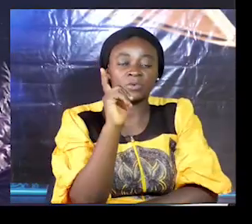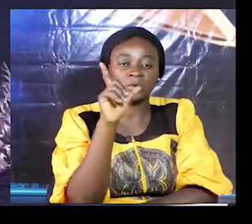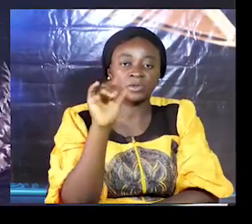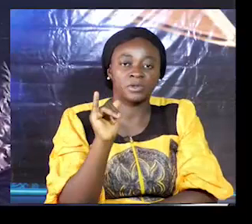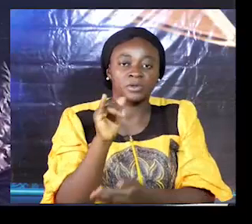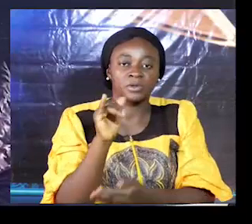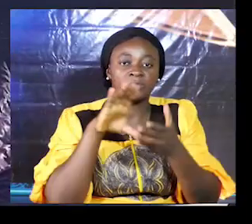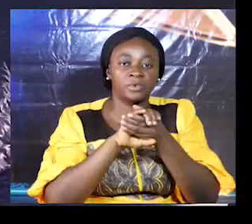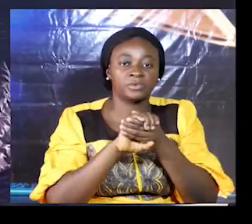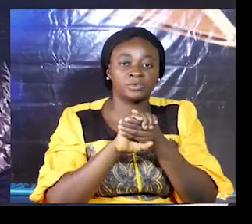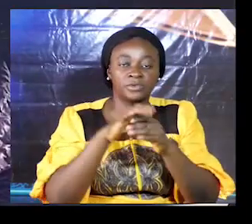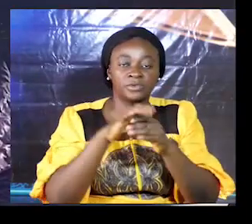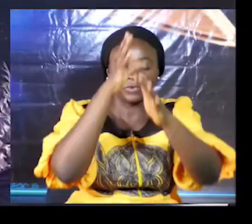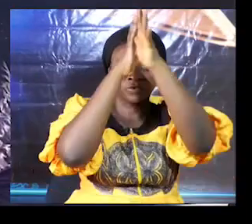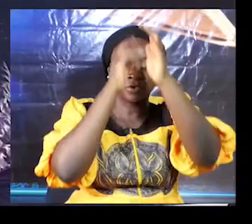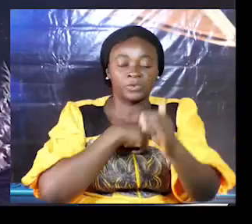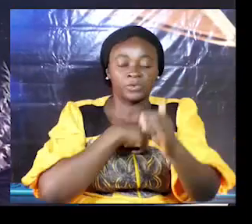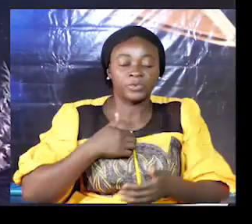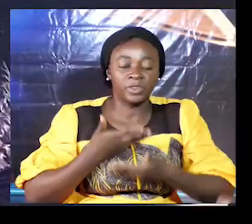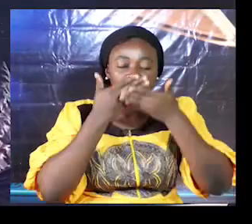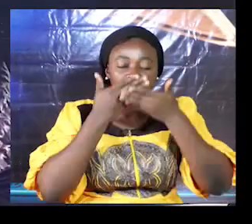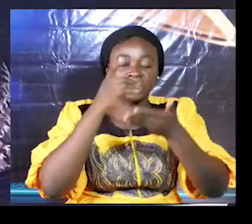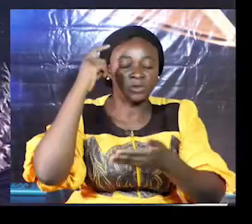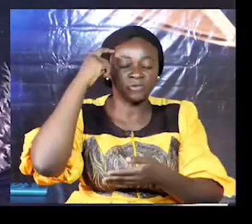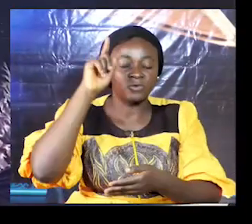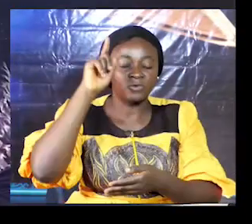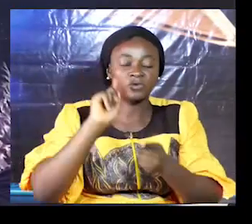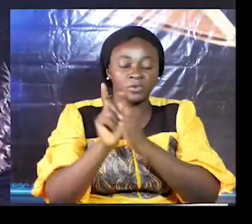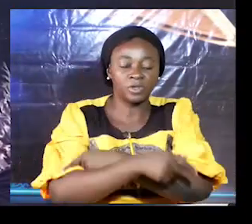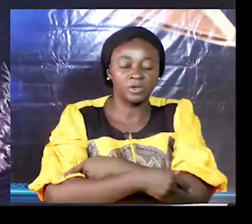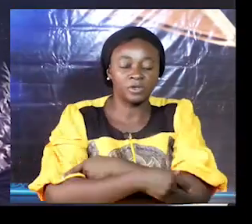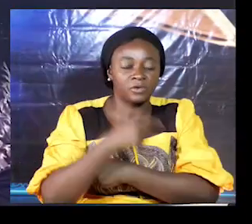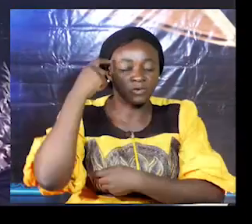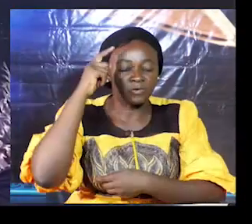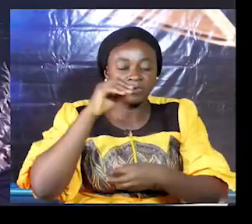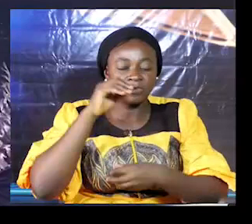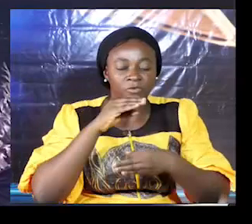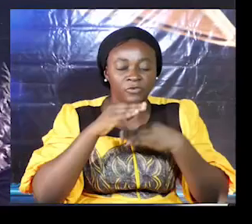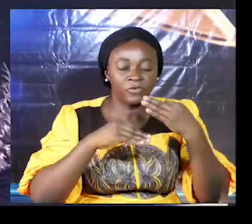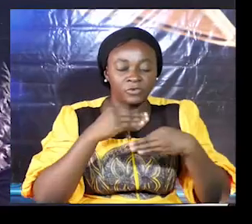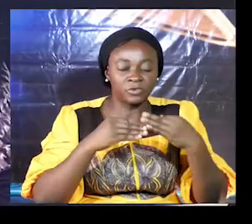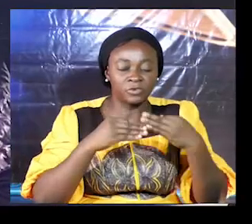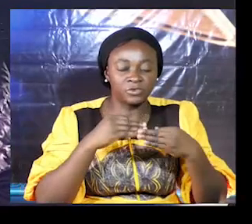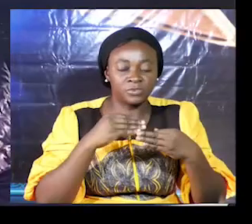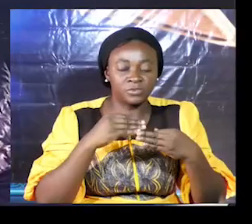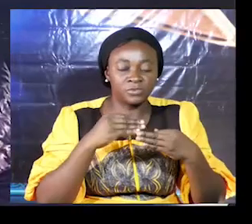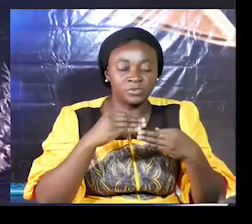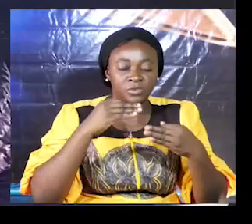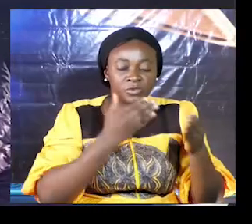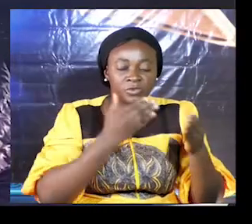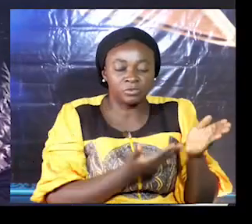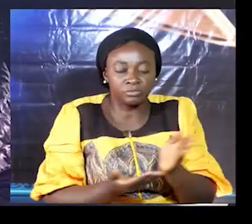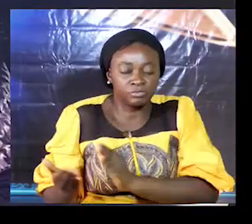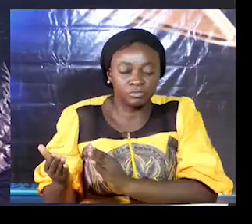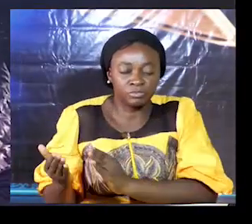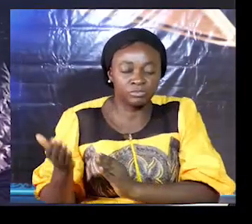and the privilege of fellowship you have brought us into with several of your children across the globe, wherever they